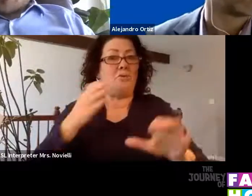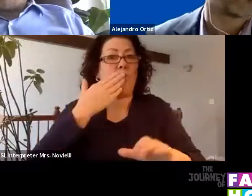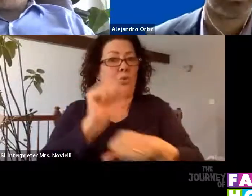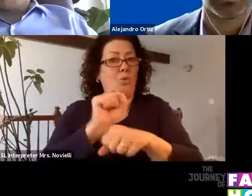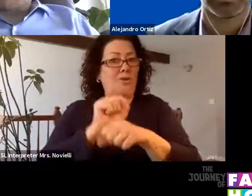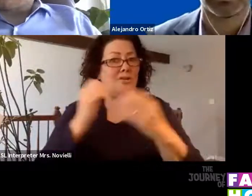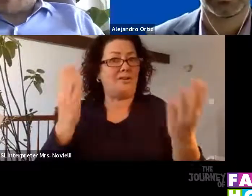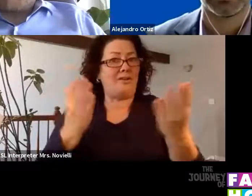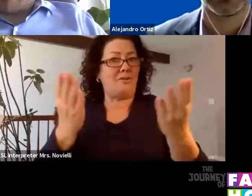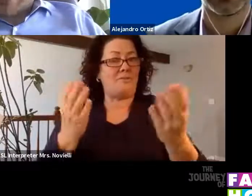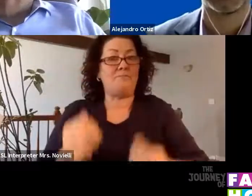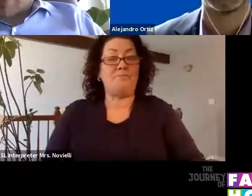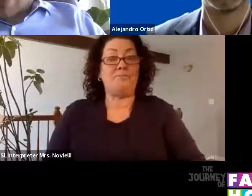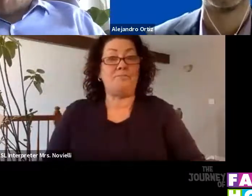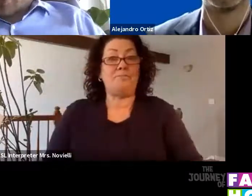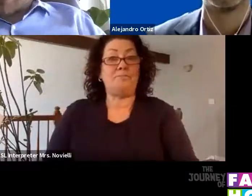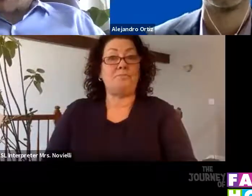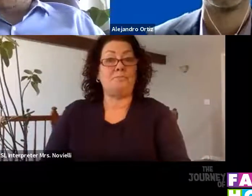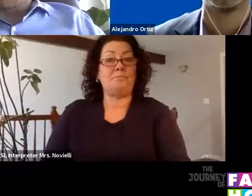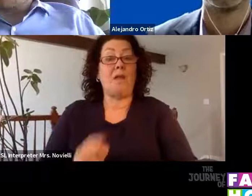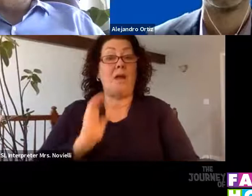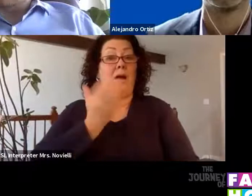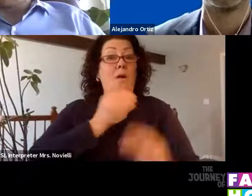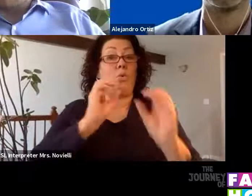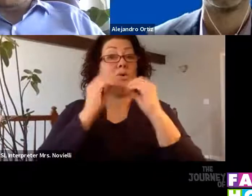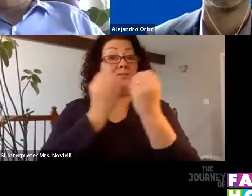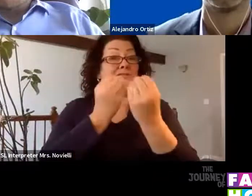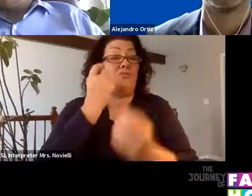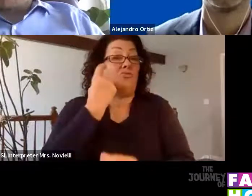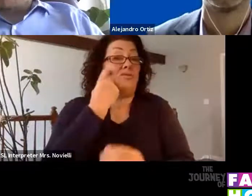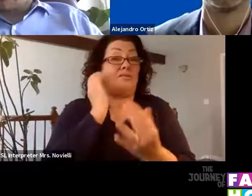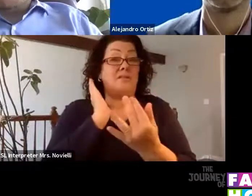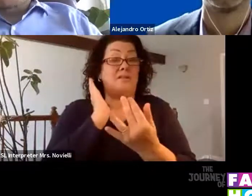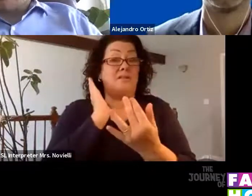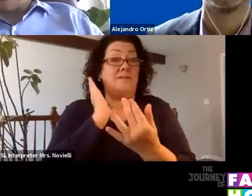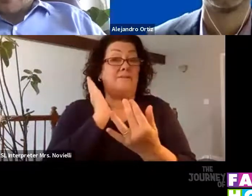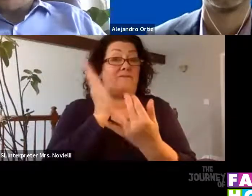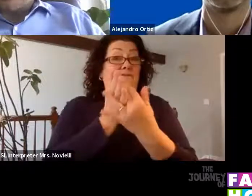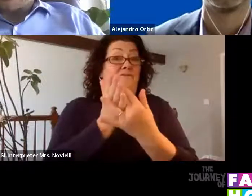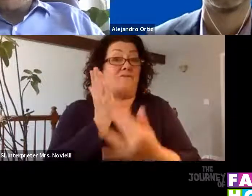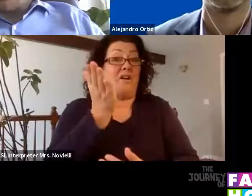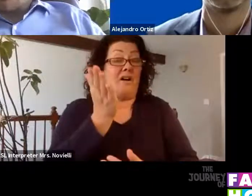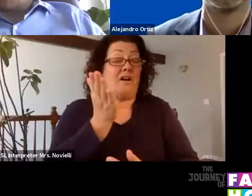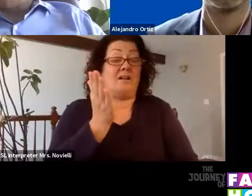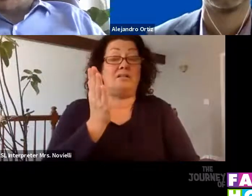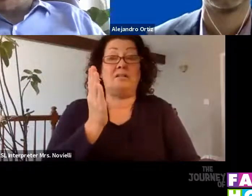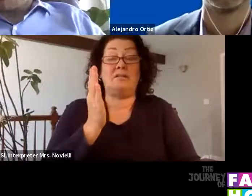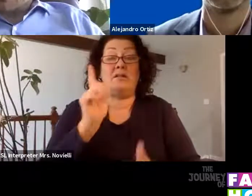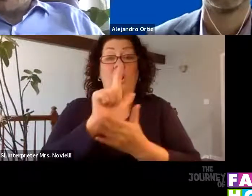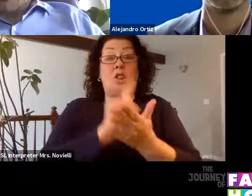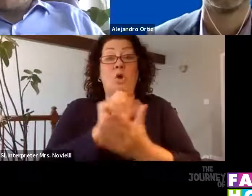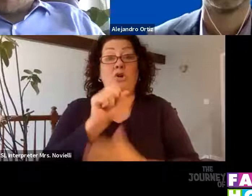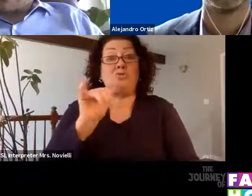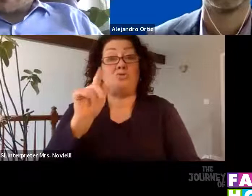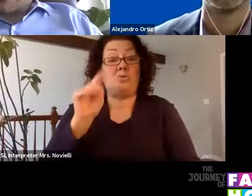With regards to our recent efforts, our organization recently filed a federal lawsuit against 88 real estate